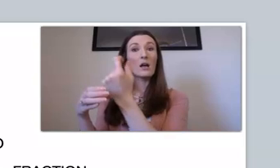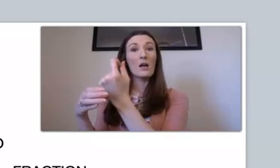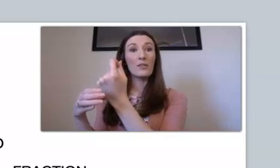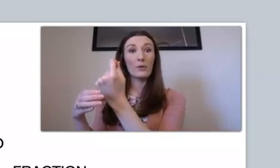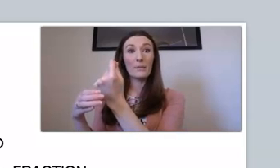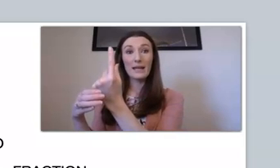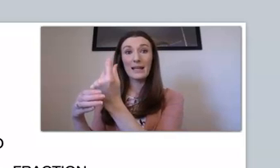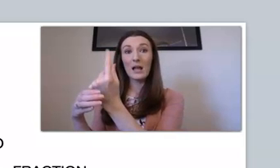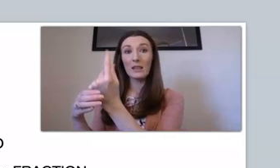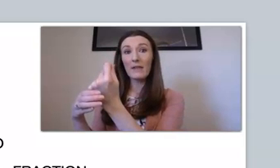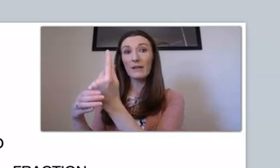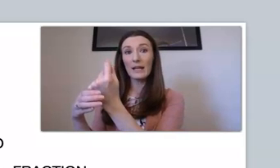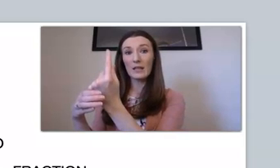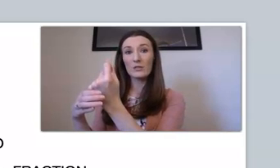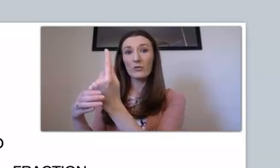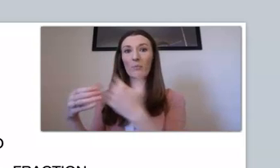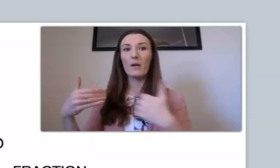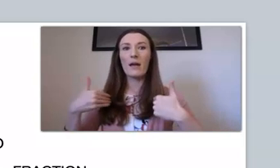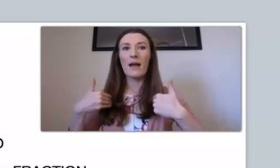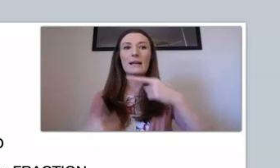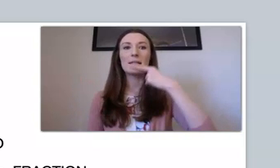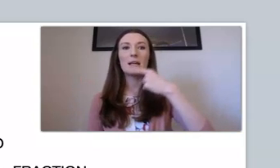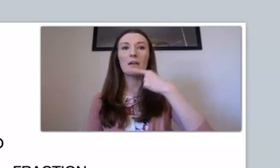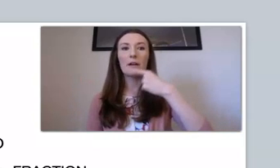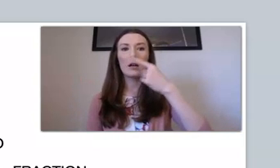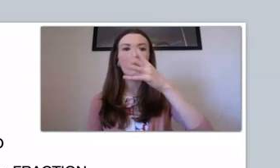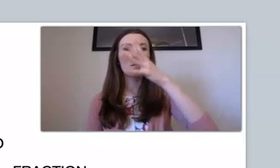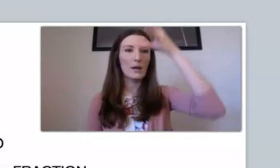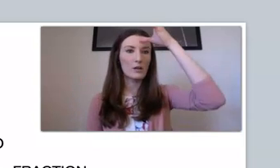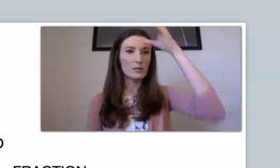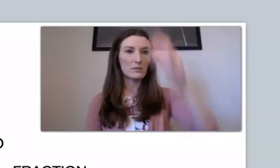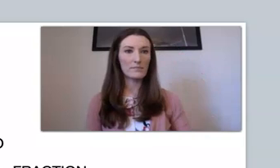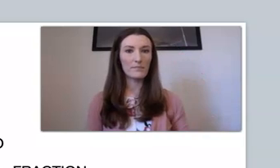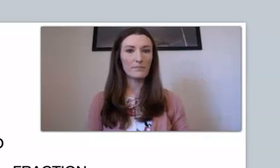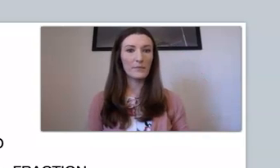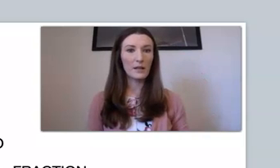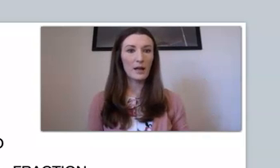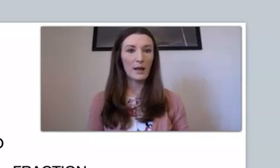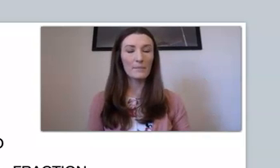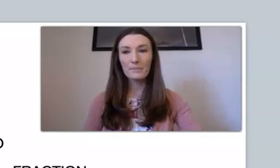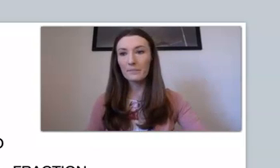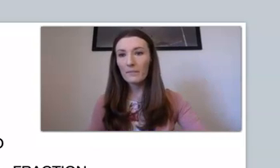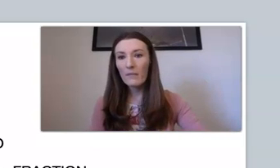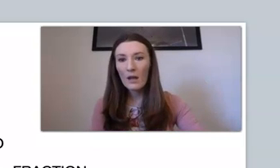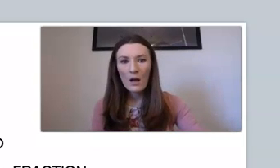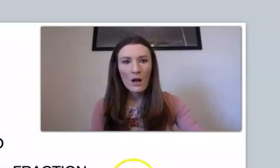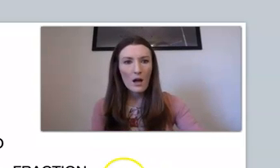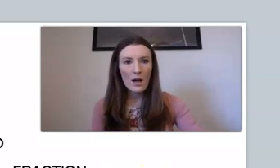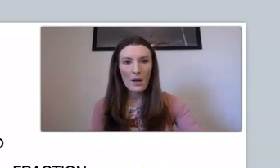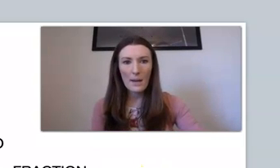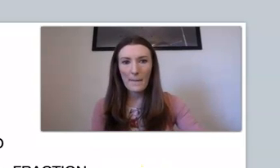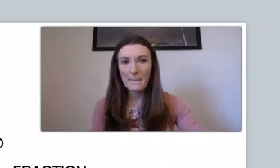back. The remaining 11 in this group has hearing parents, okay?